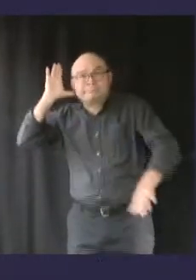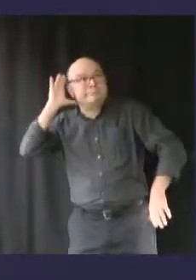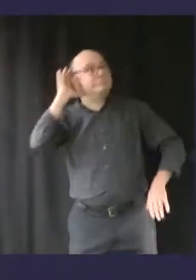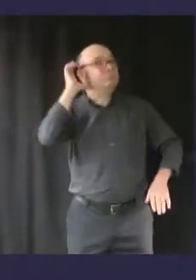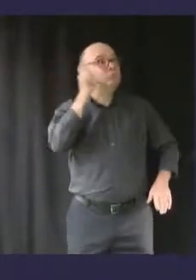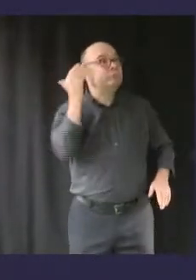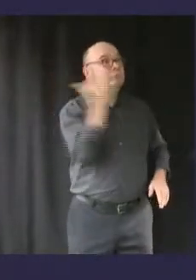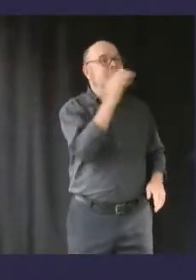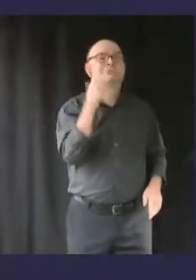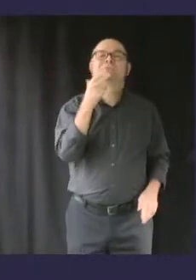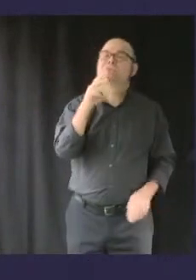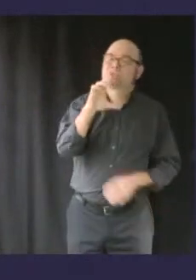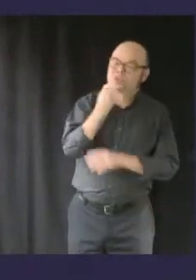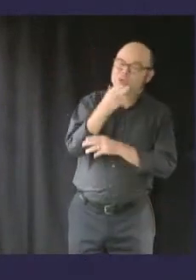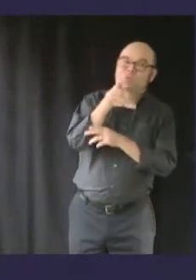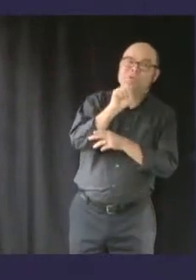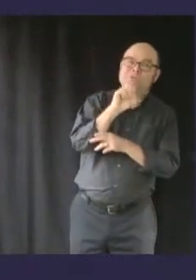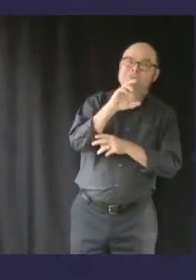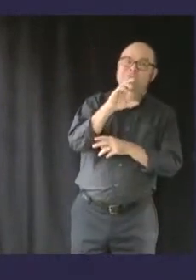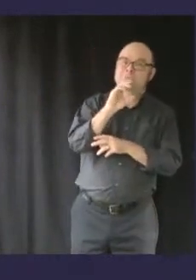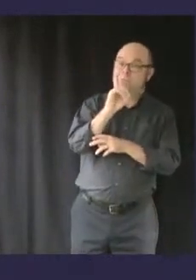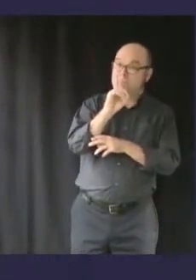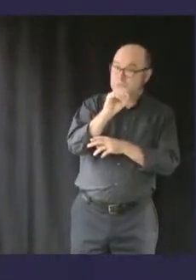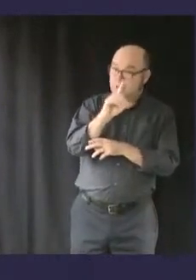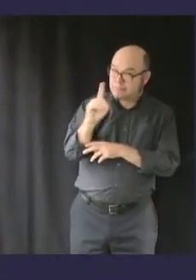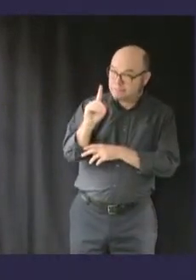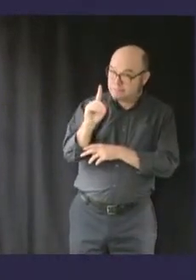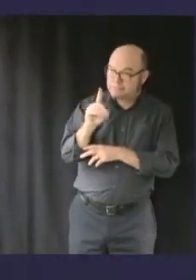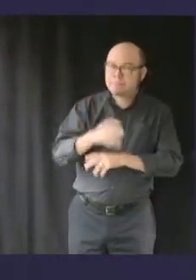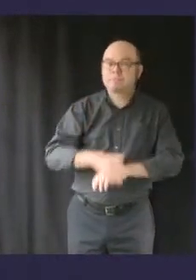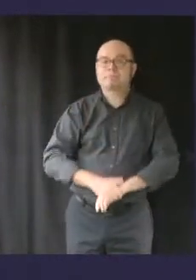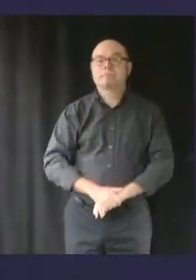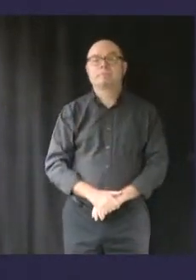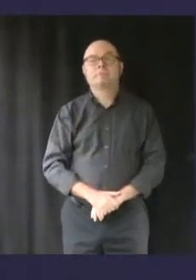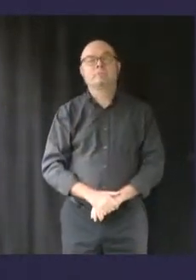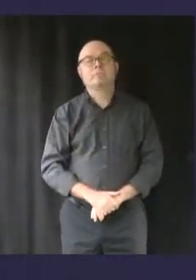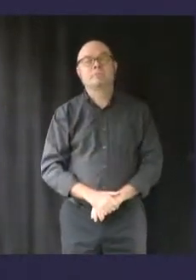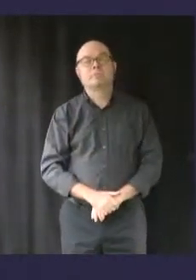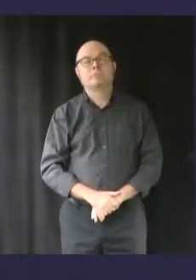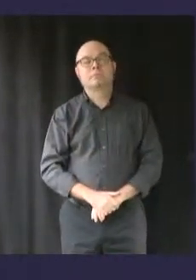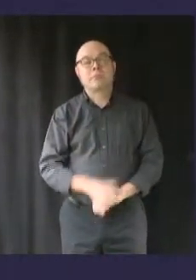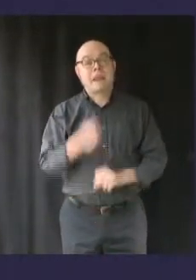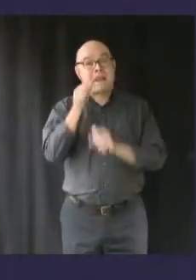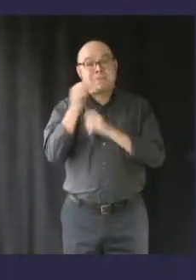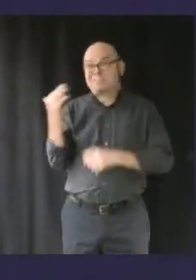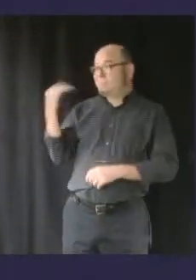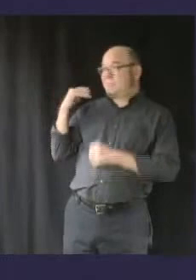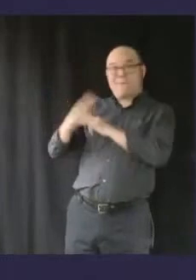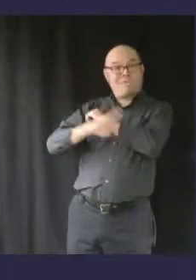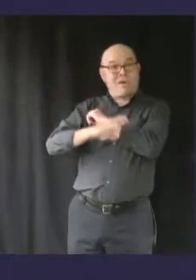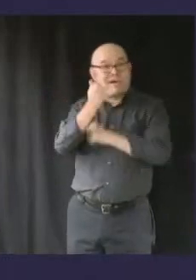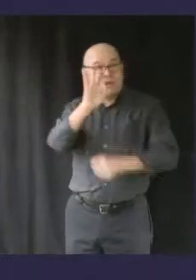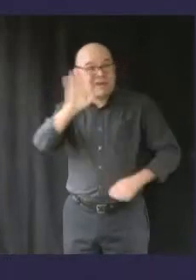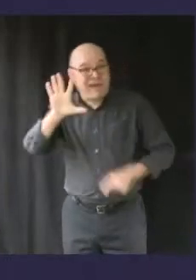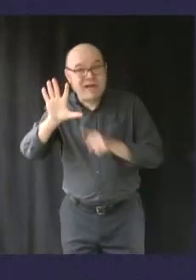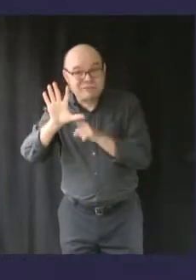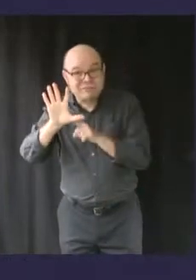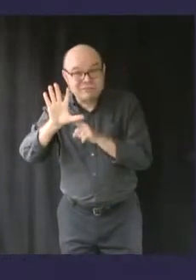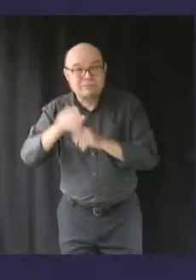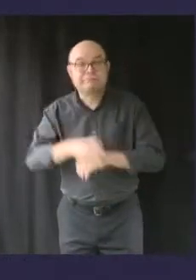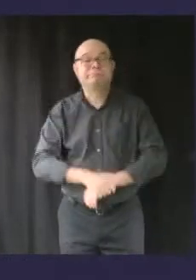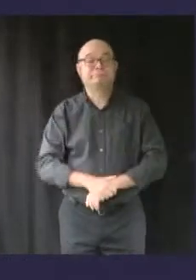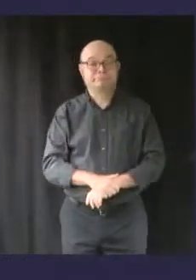was doing in the summer and fall of 1995, the last time that a United States president came here to the UConn